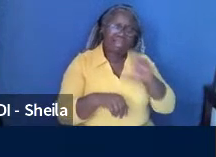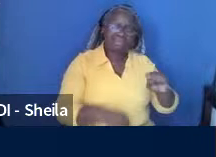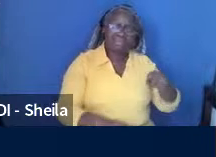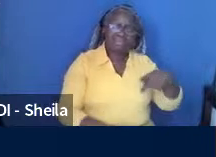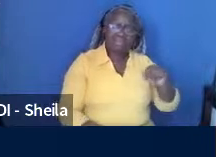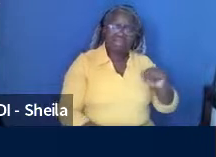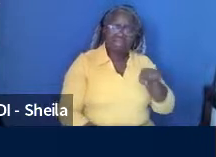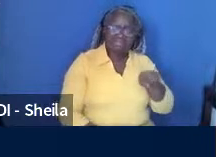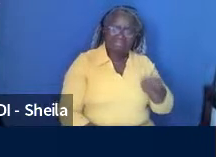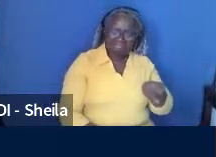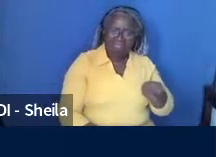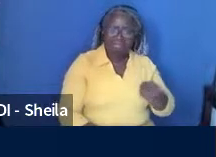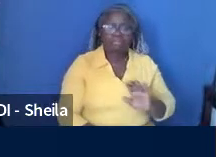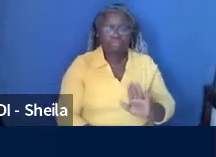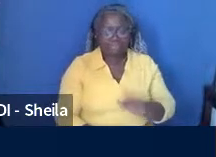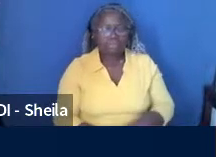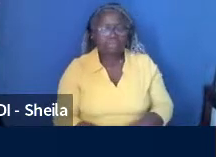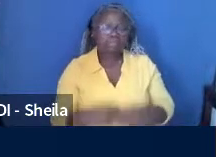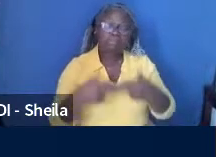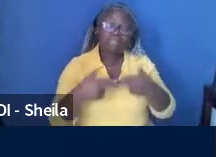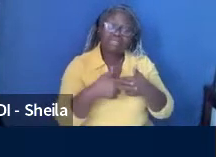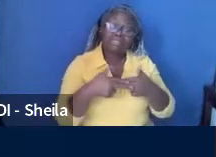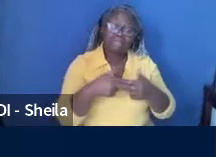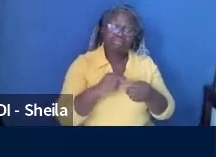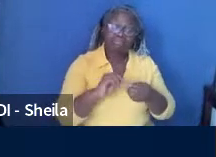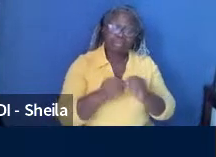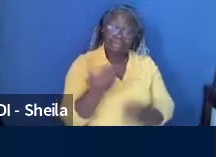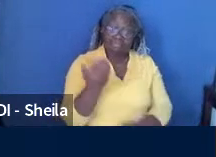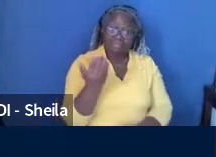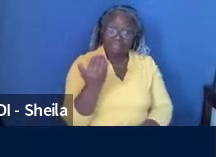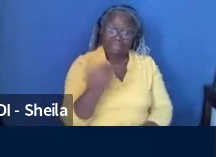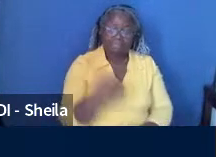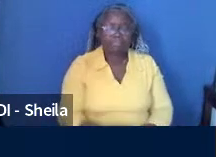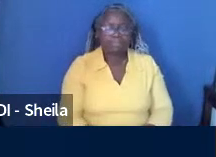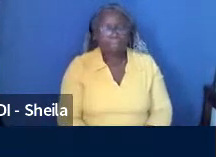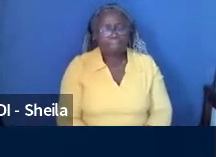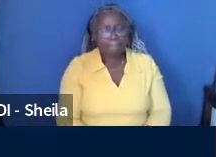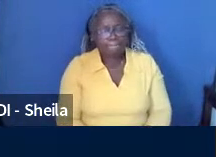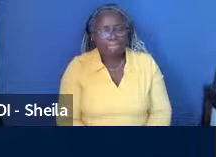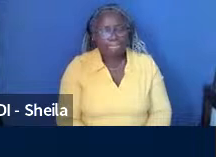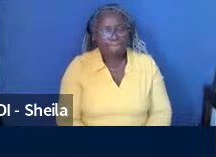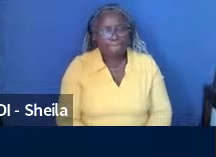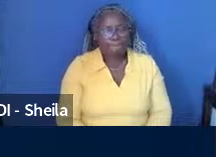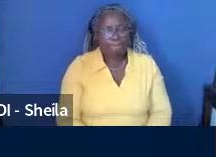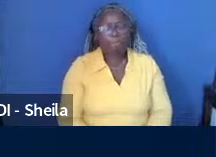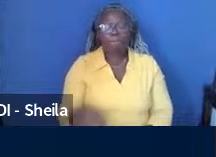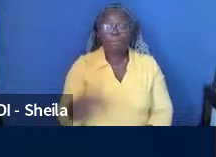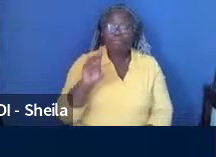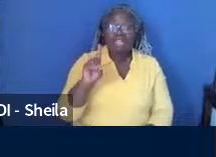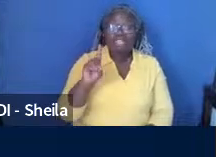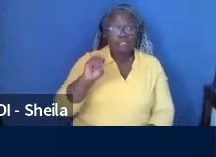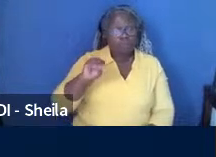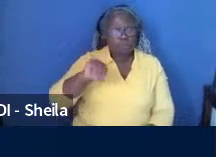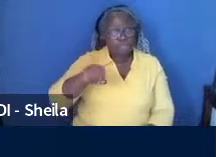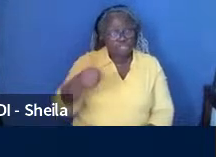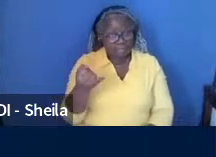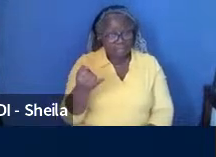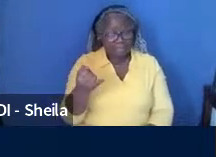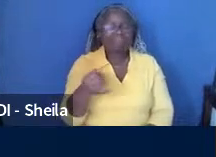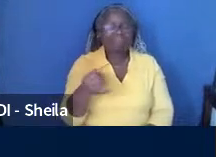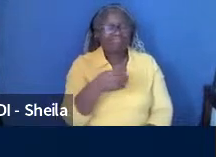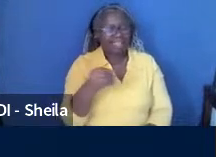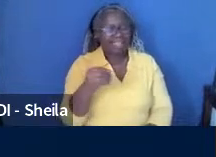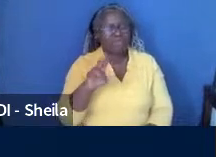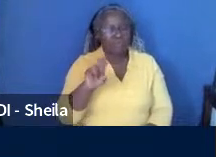wanted to highlight briefly too, that both the Department of Justice and the Access Board have resources on these topics. And for